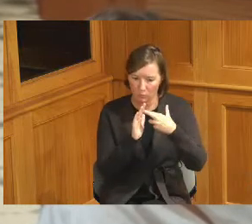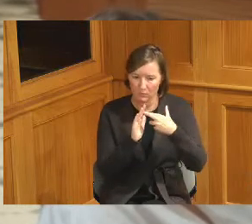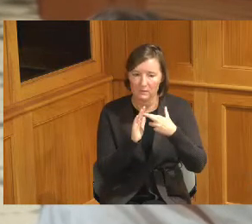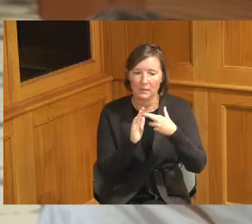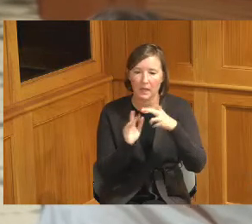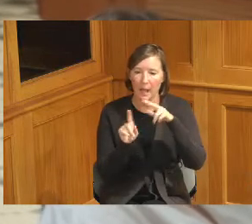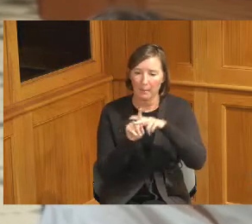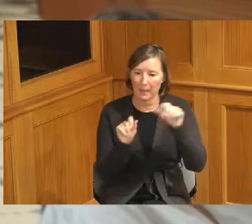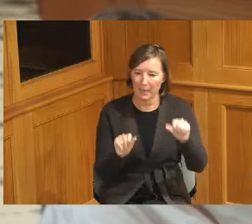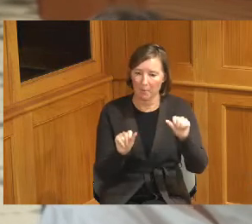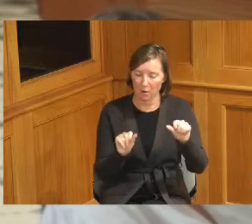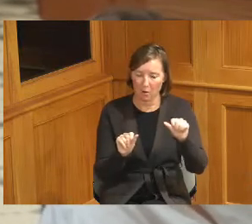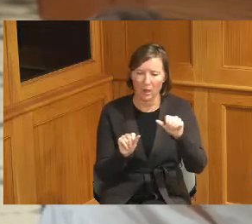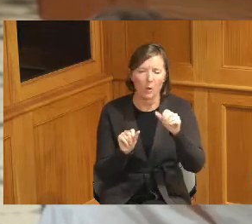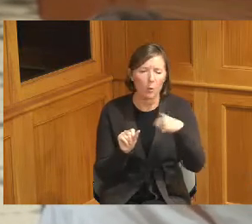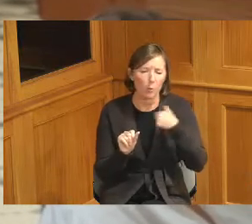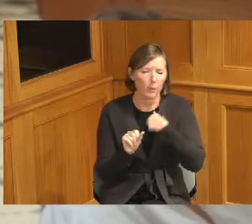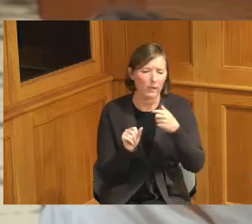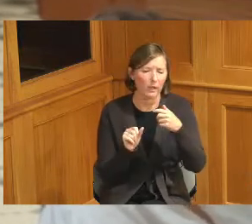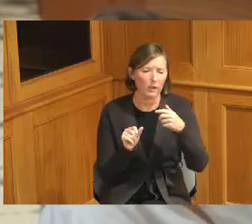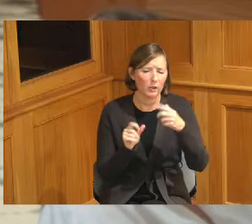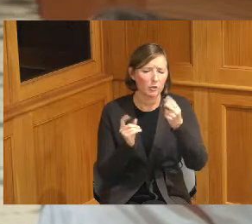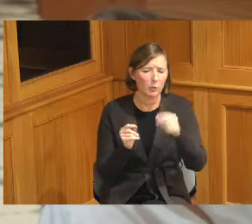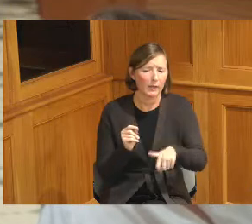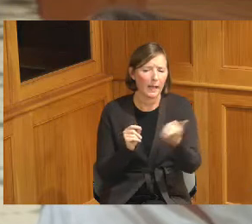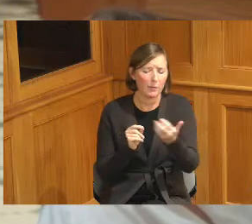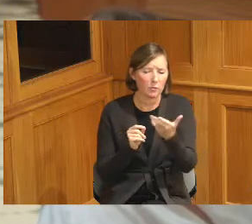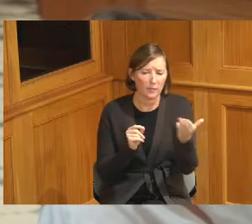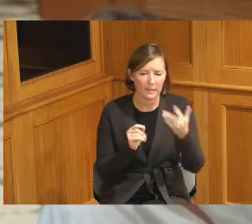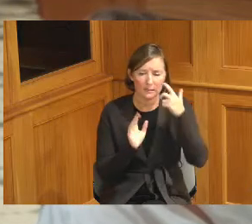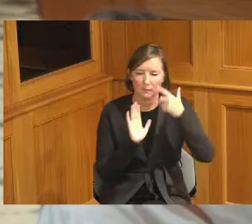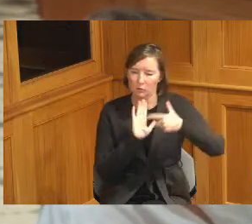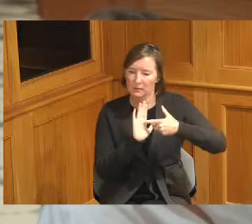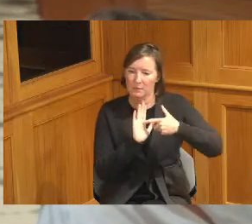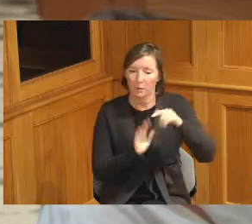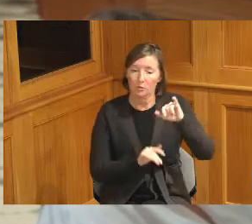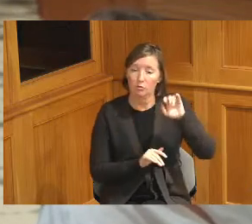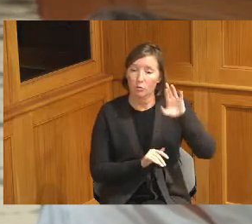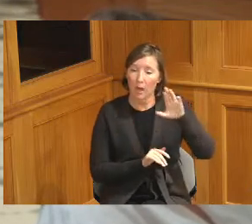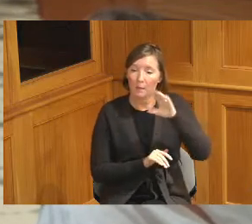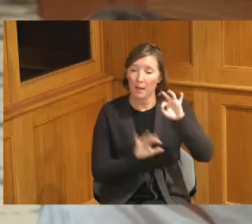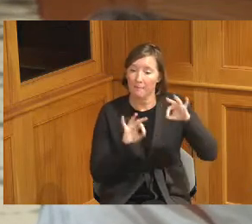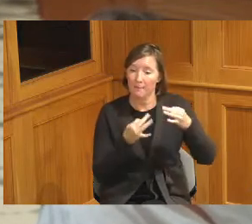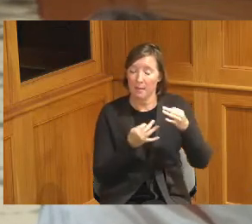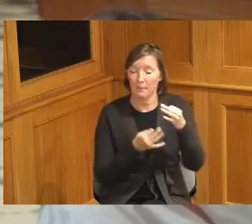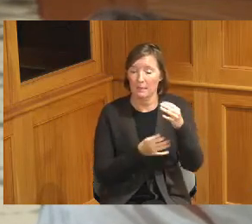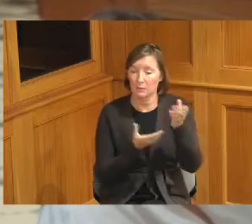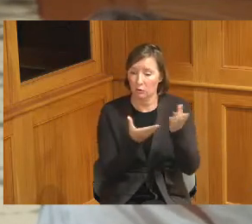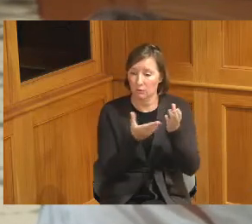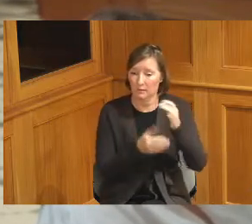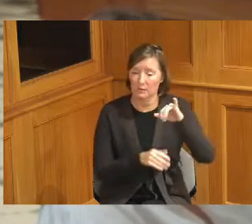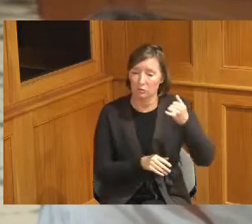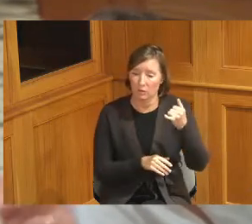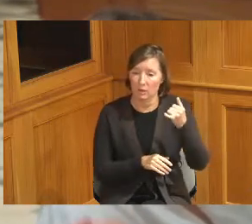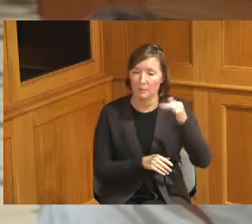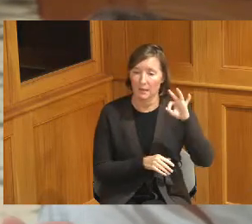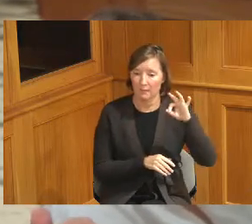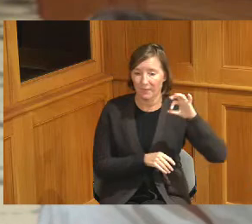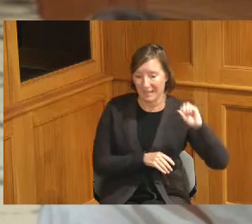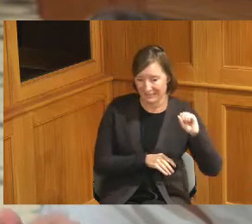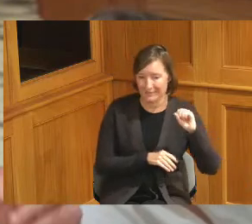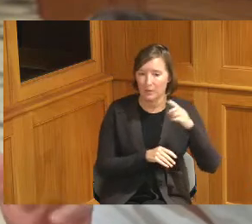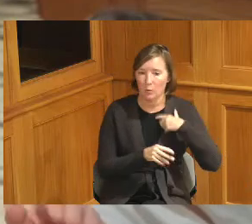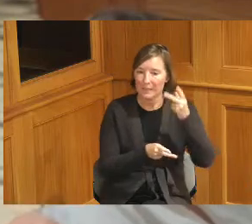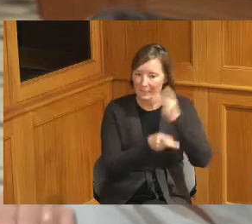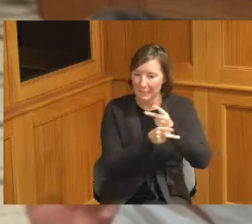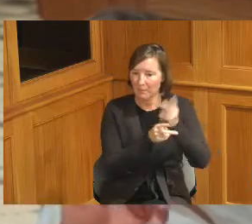some other things. For instance, in Job and Family Services, it's paying a fee to keep their job